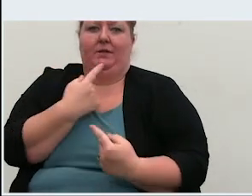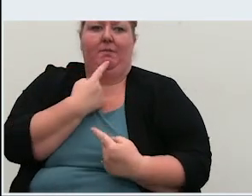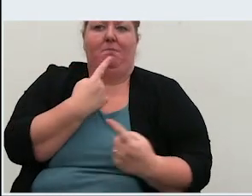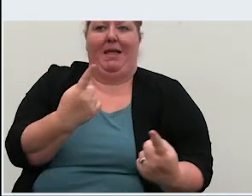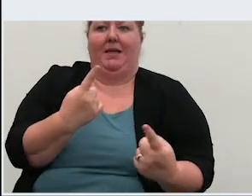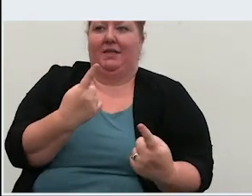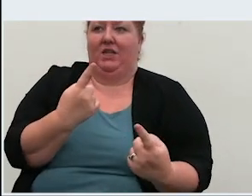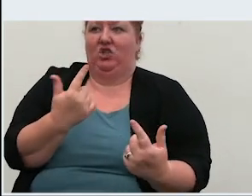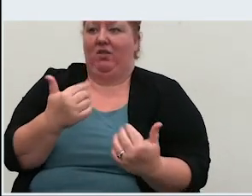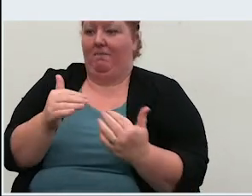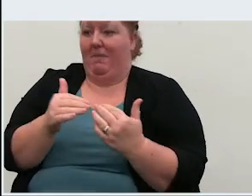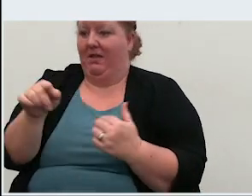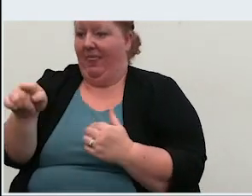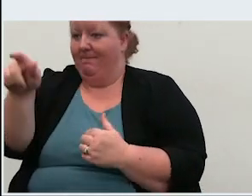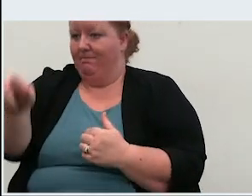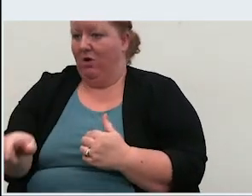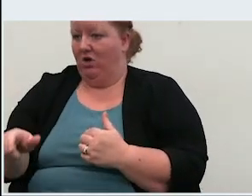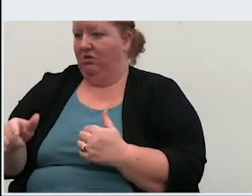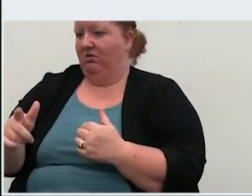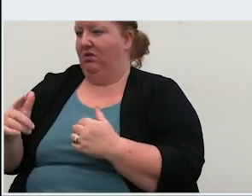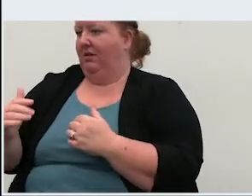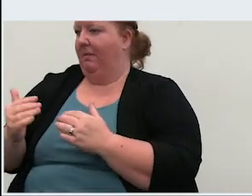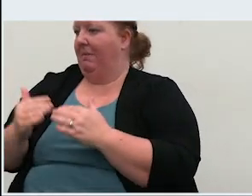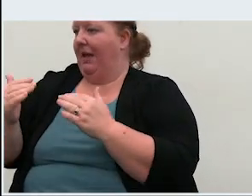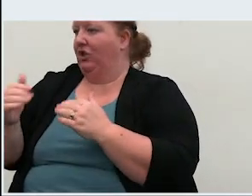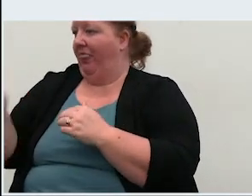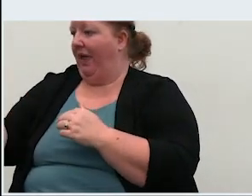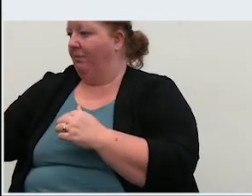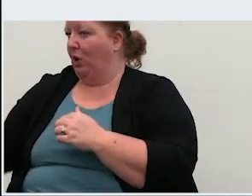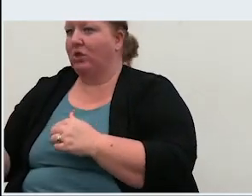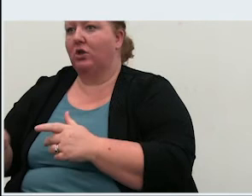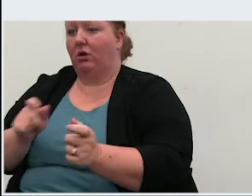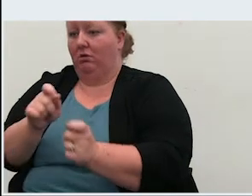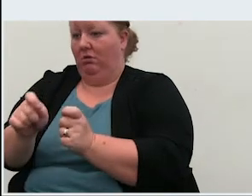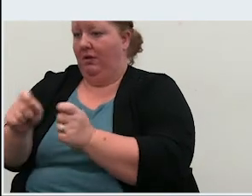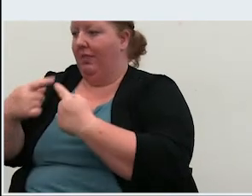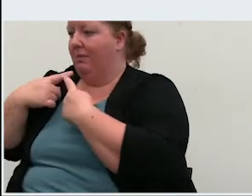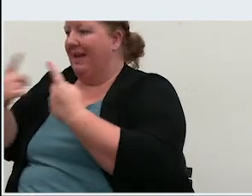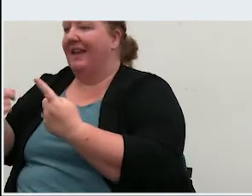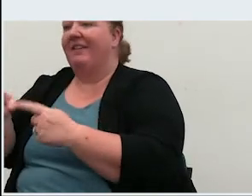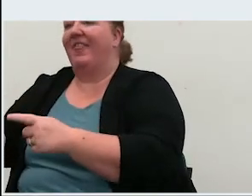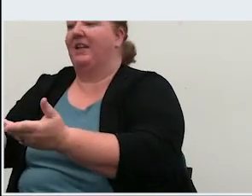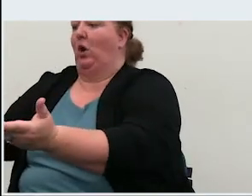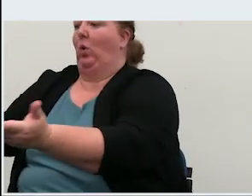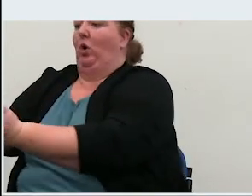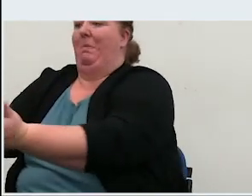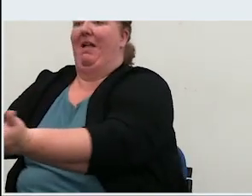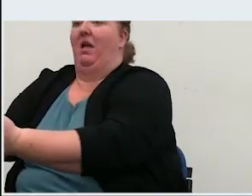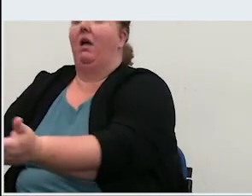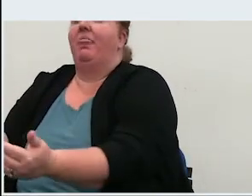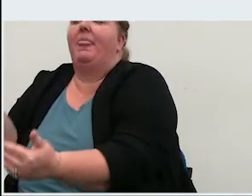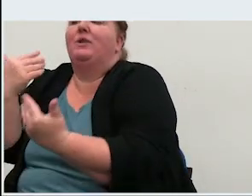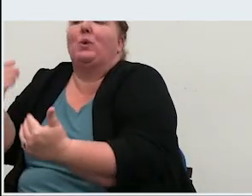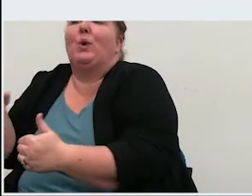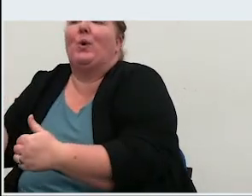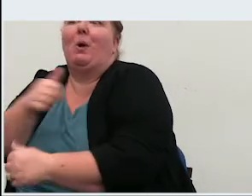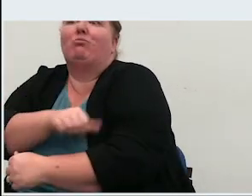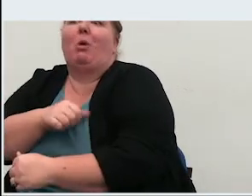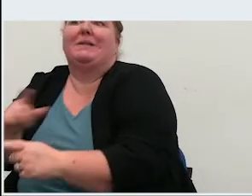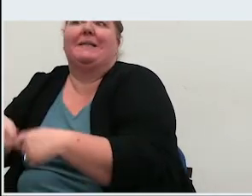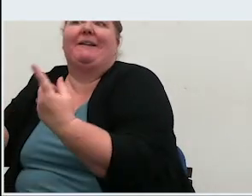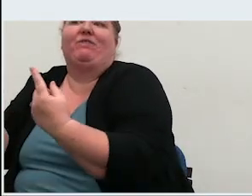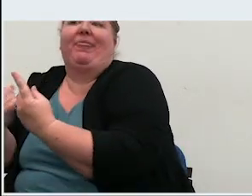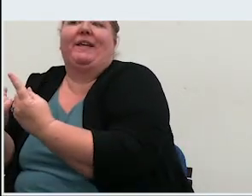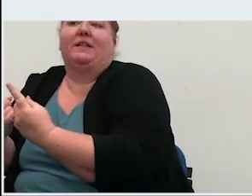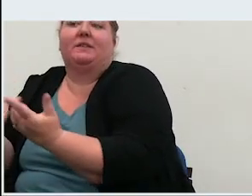that appeals to this person, a different message that appeals to this person, and if they don't compare notes, they'll never know that you're promising